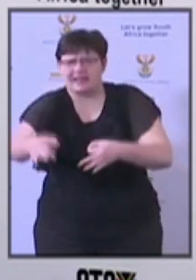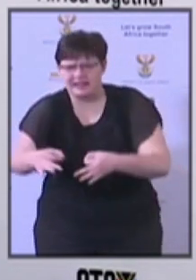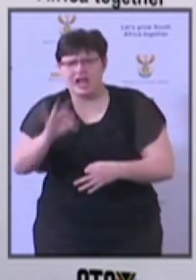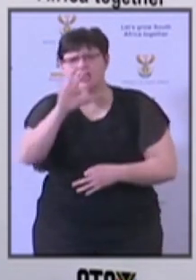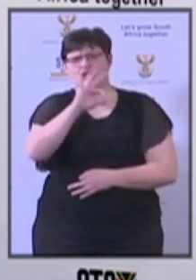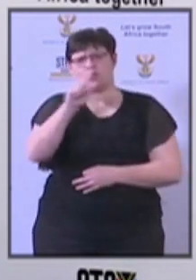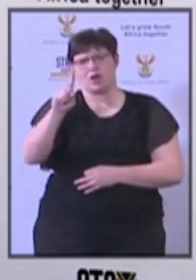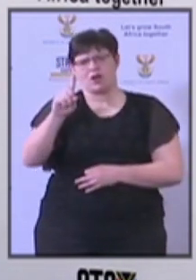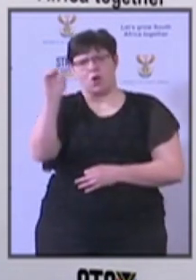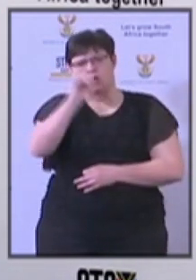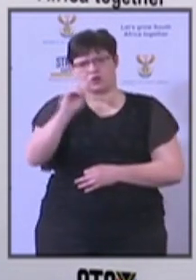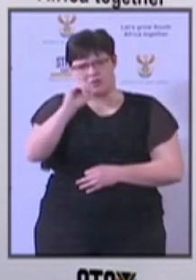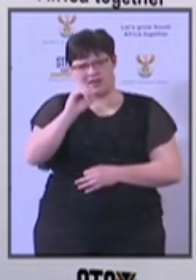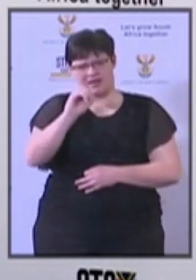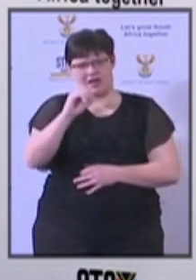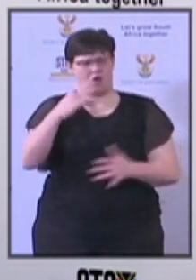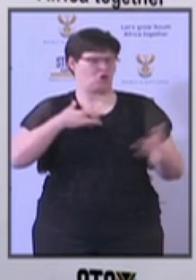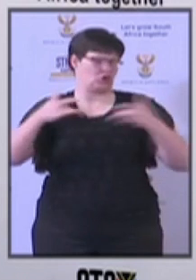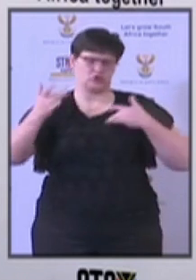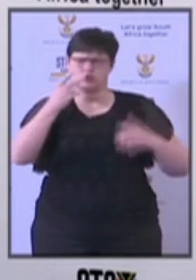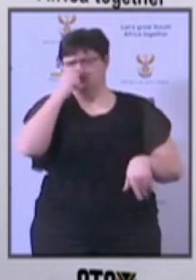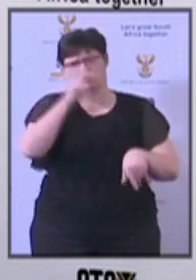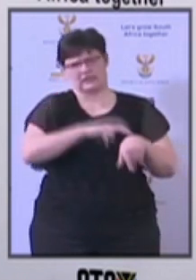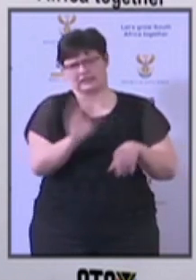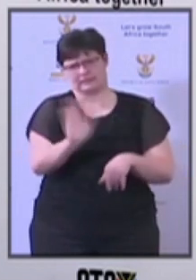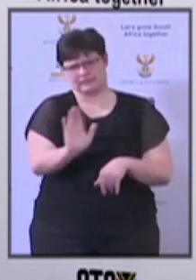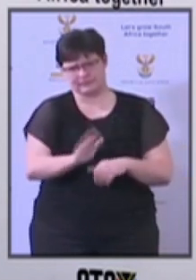don't have to worry about that.